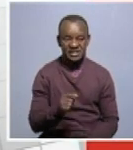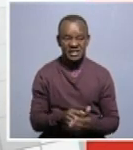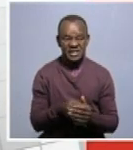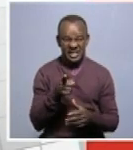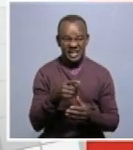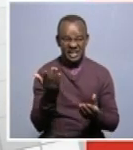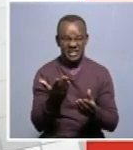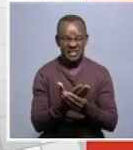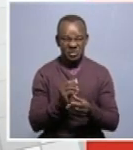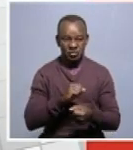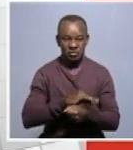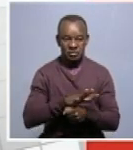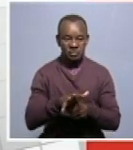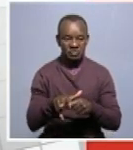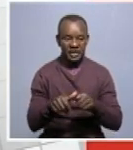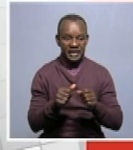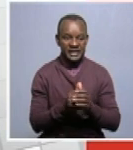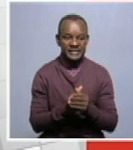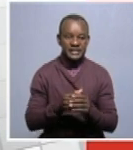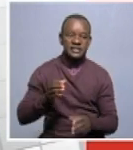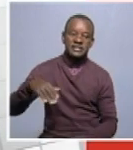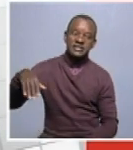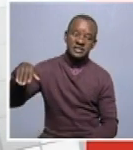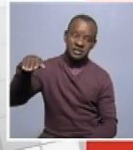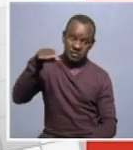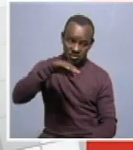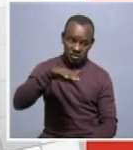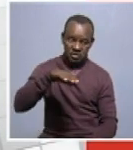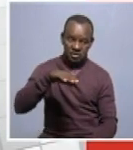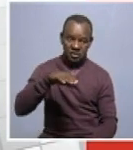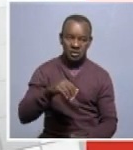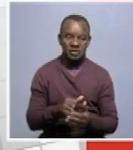dominant variant globally in the